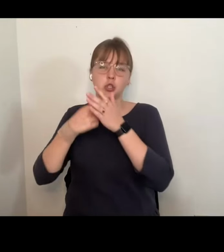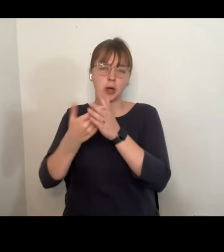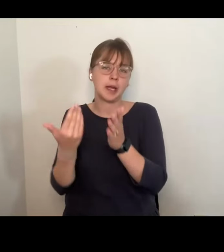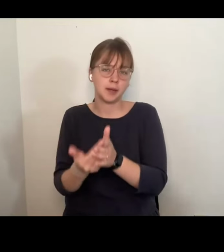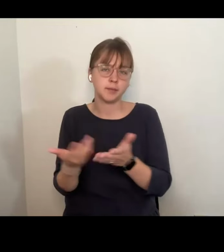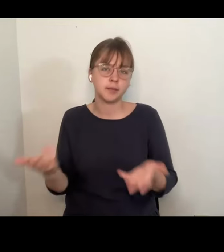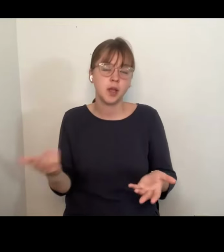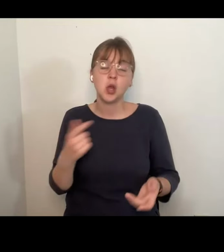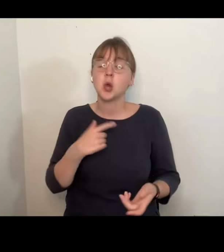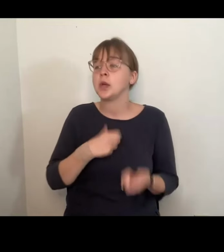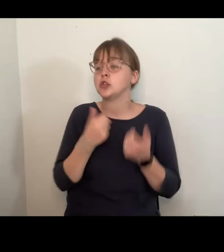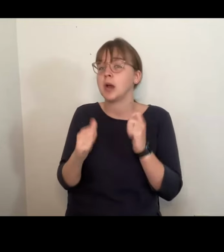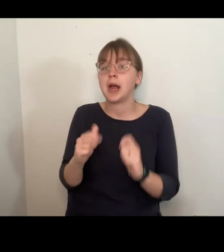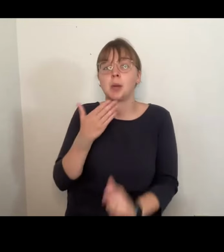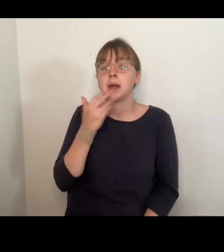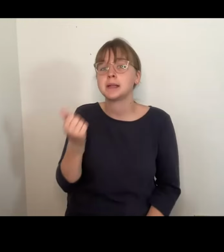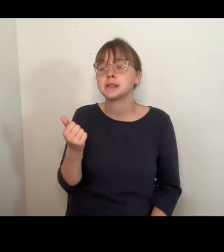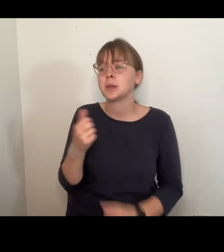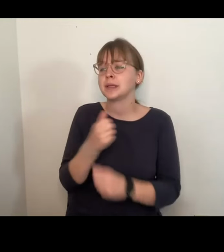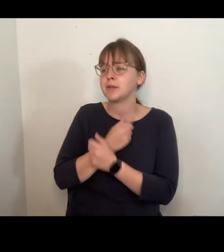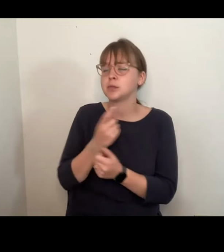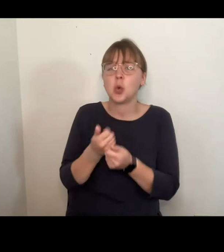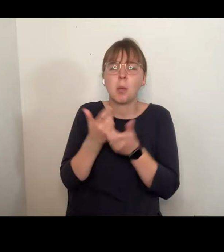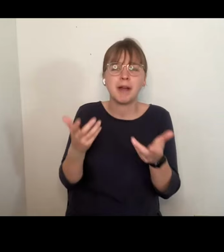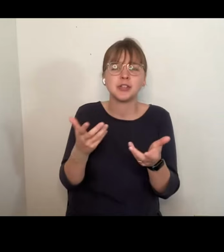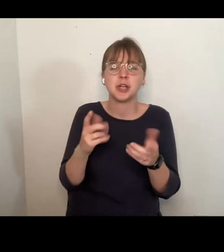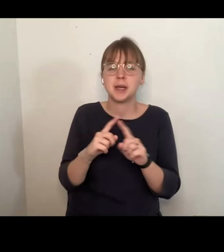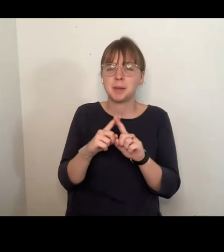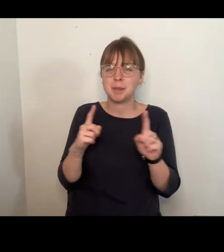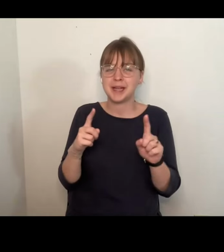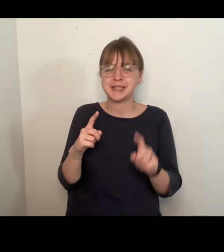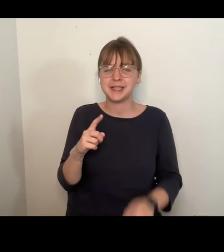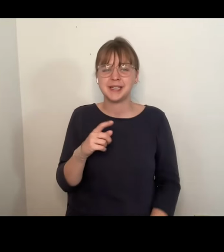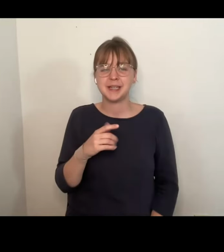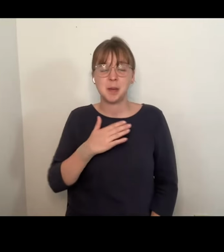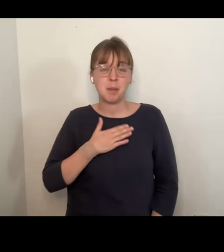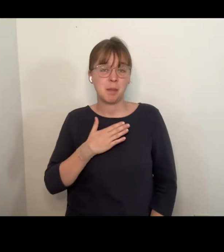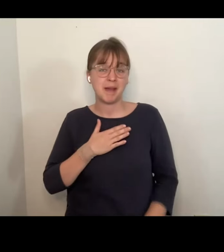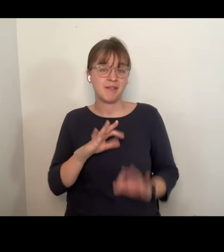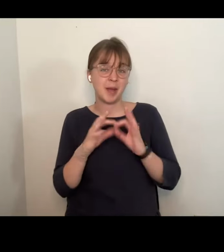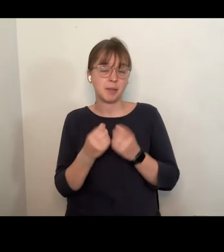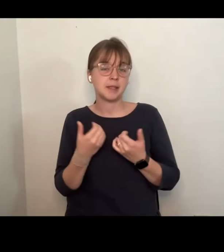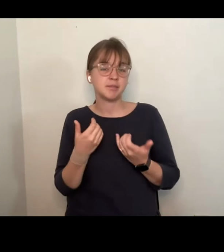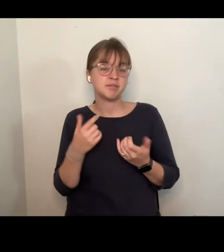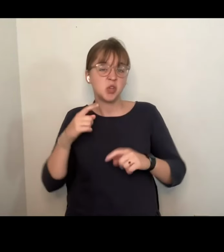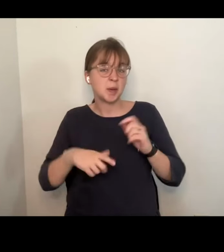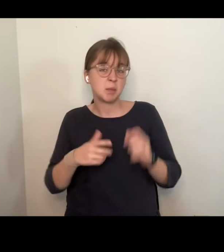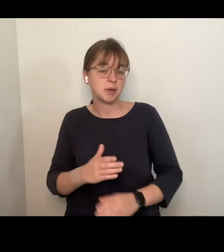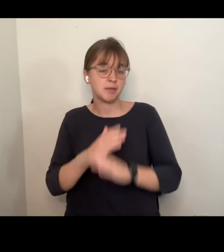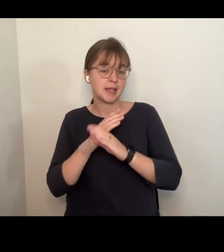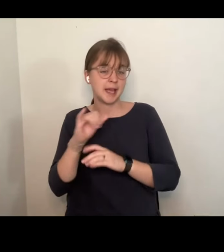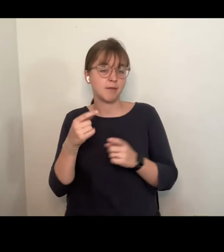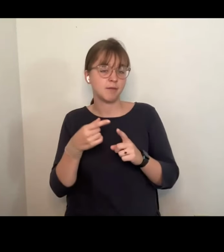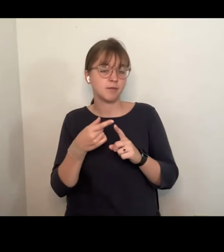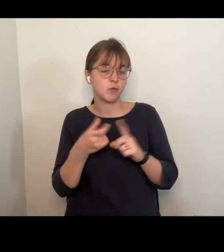intentions could not prevent this from happening to our darling son, and so we had a lot of learning to do. So yes,